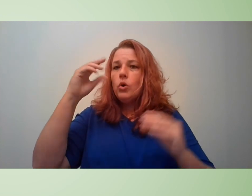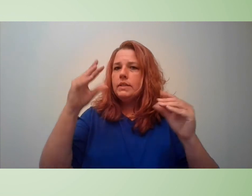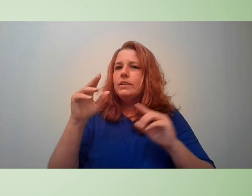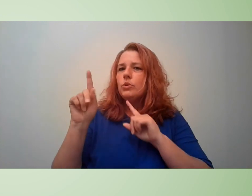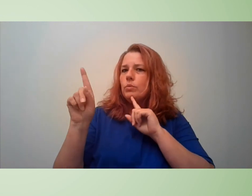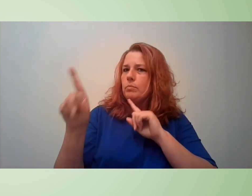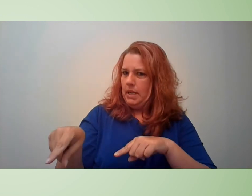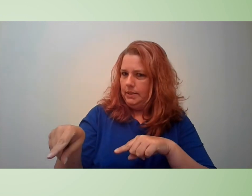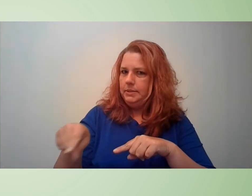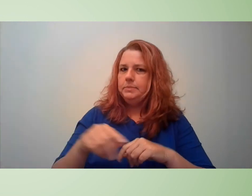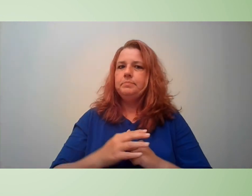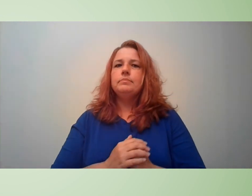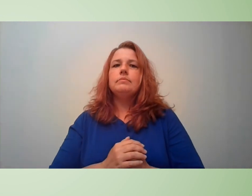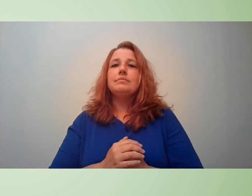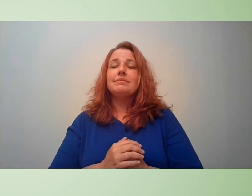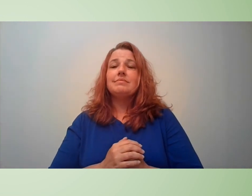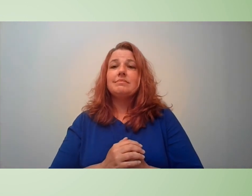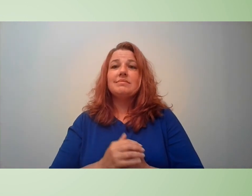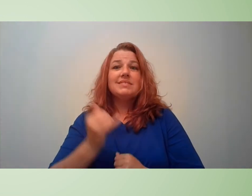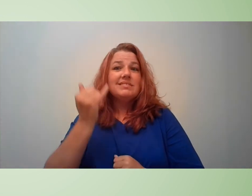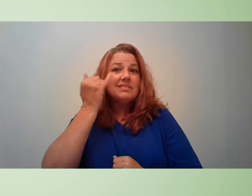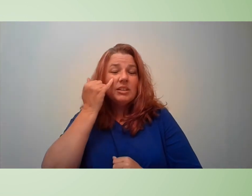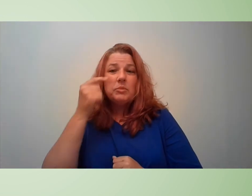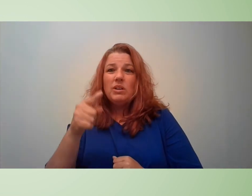for help as well.